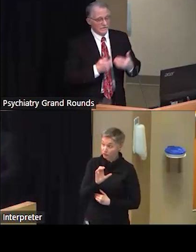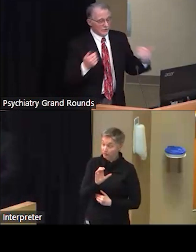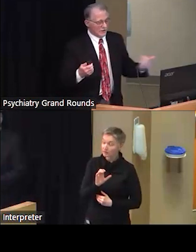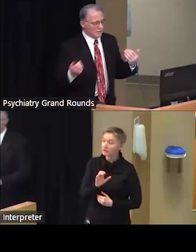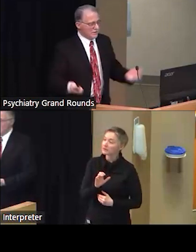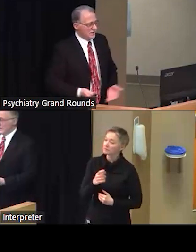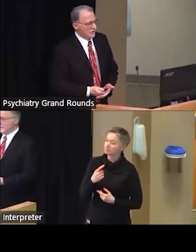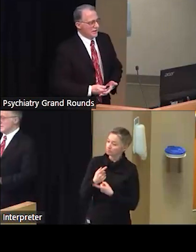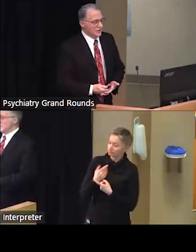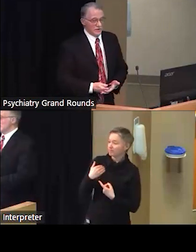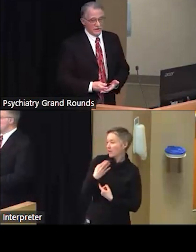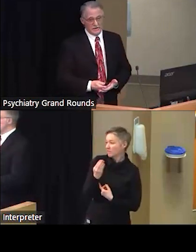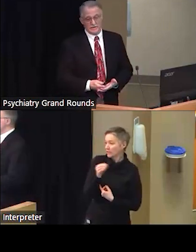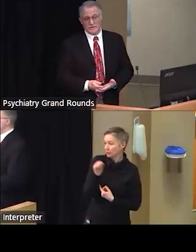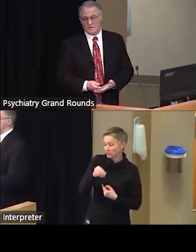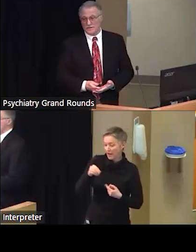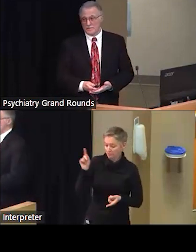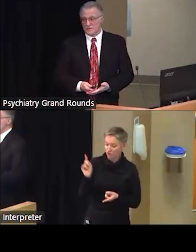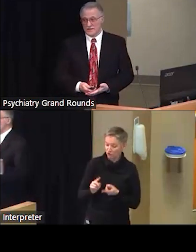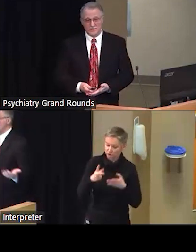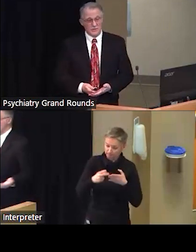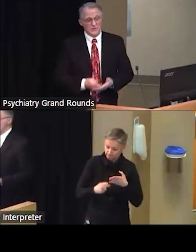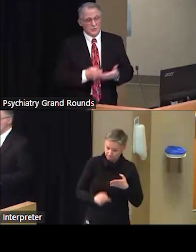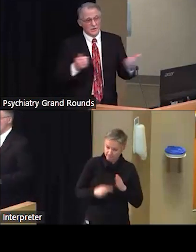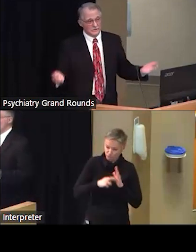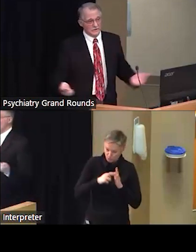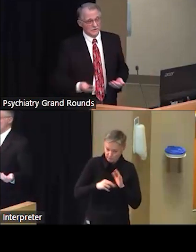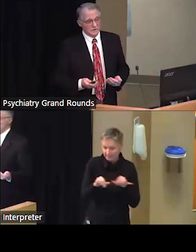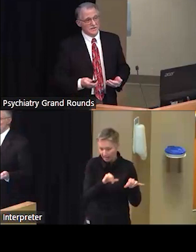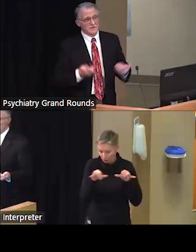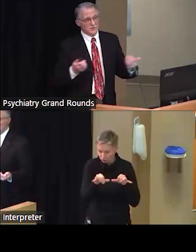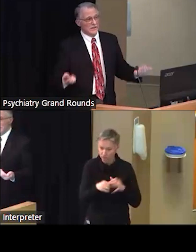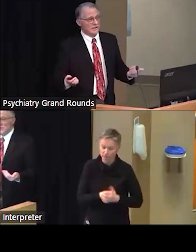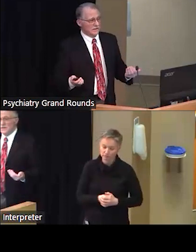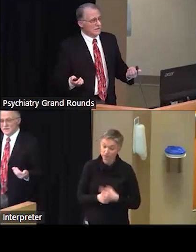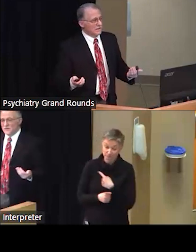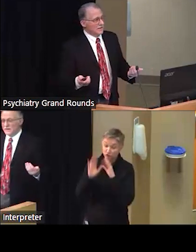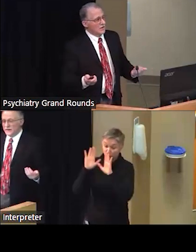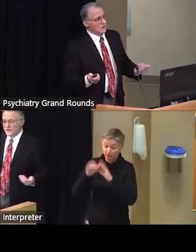with 14% reduction of some of the standards, which is wonderful. This